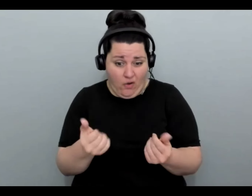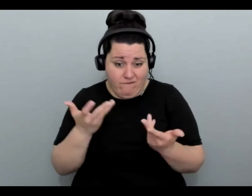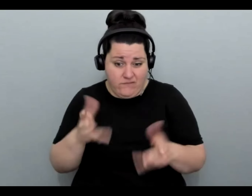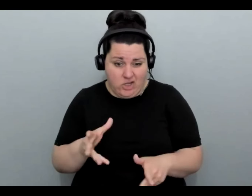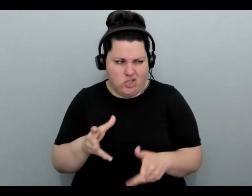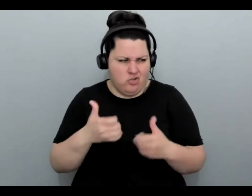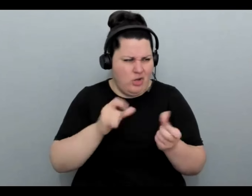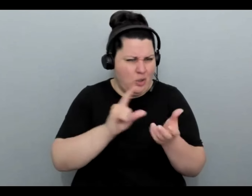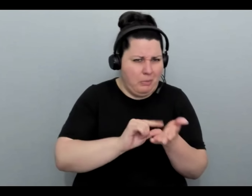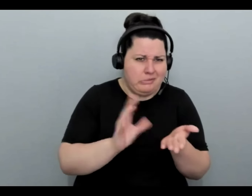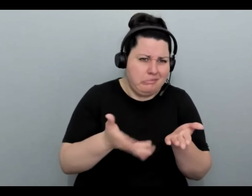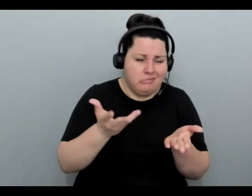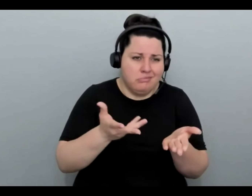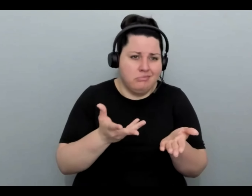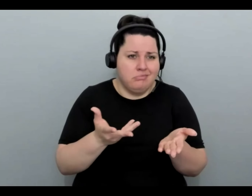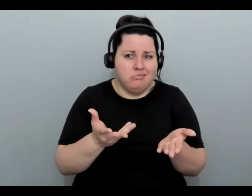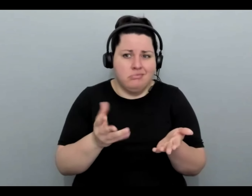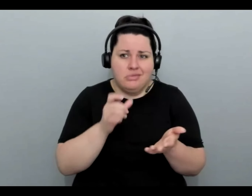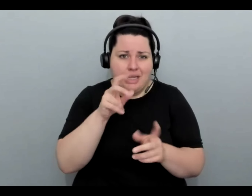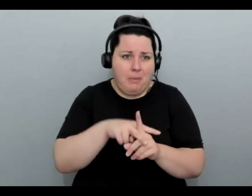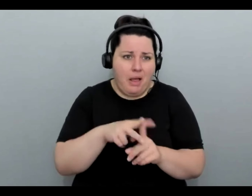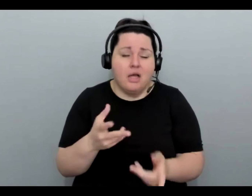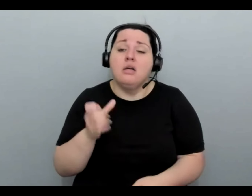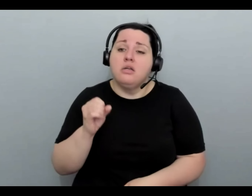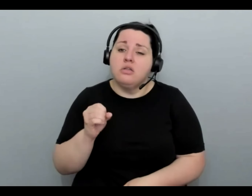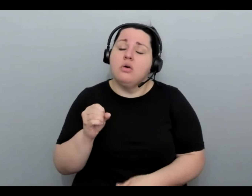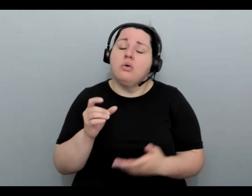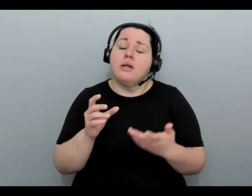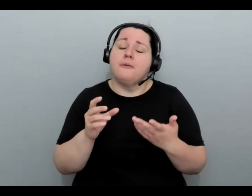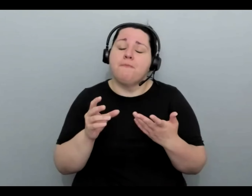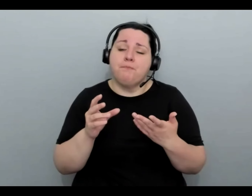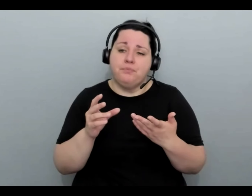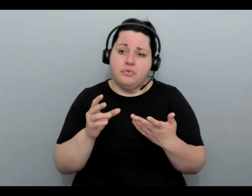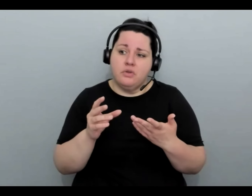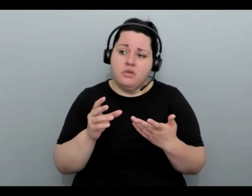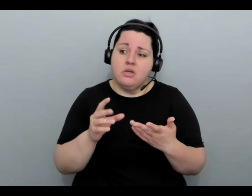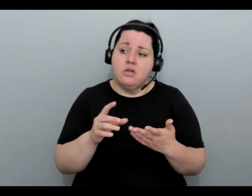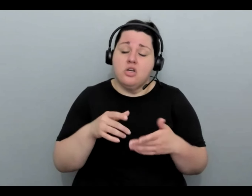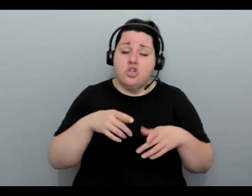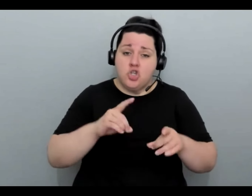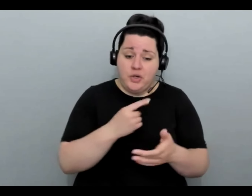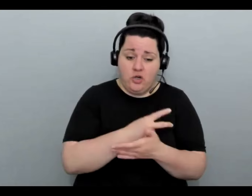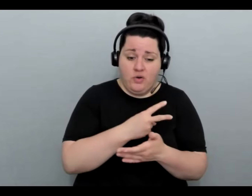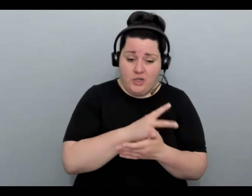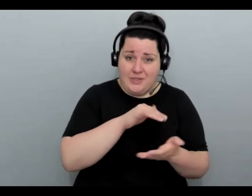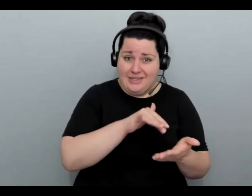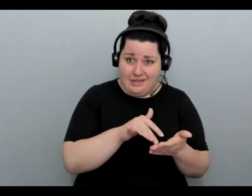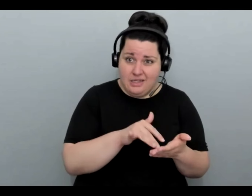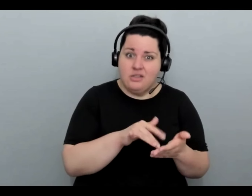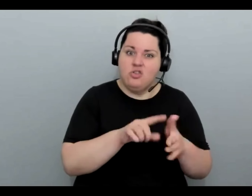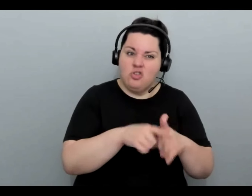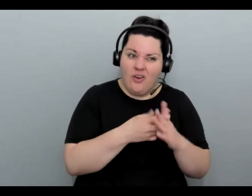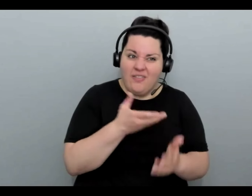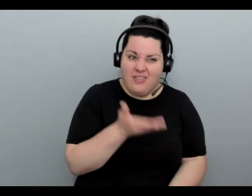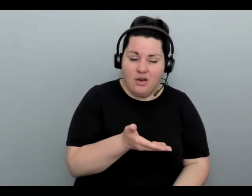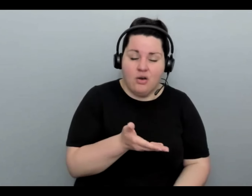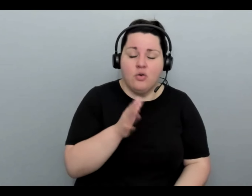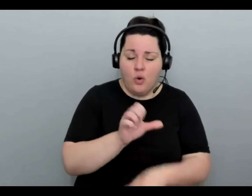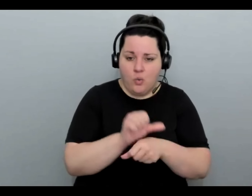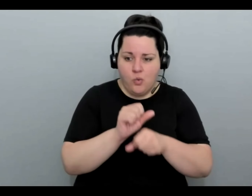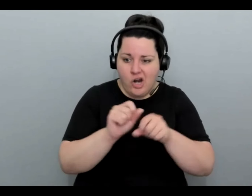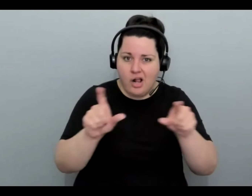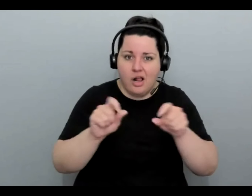thing I like to recommend is, and just building on what Tiffany said about, starting during your graduate studies, getting your work out there, whether